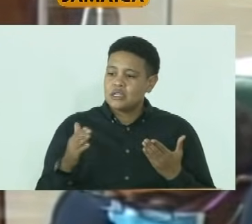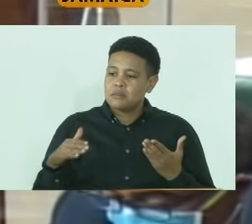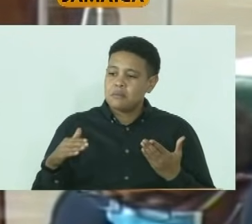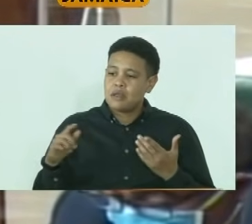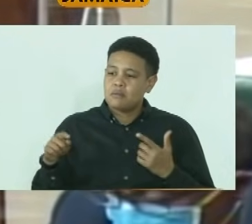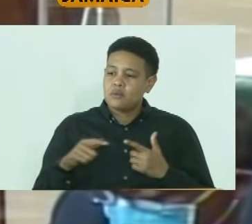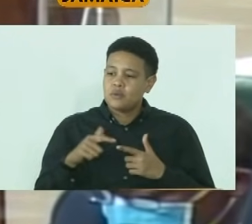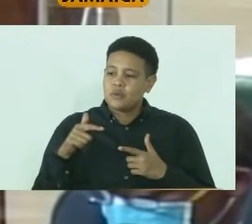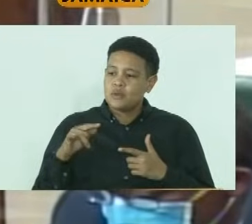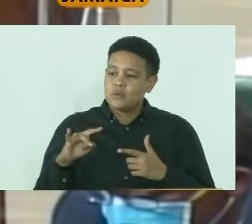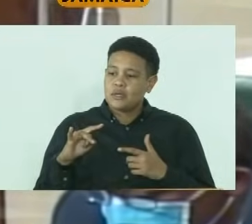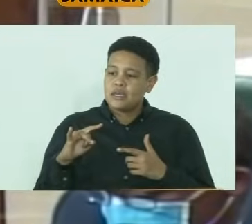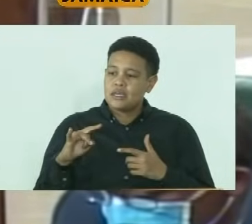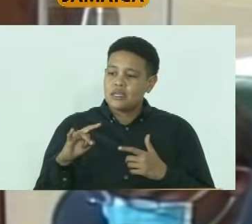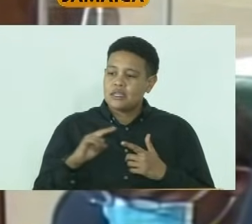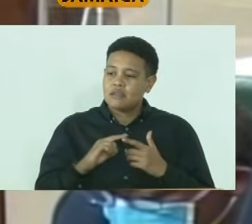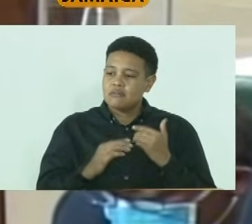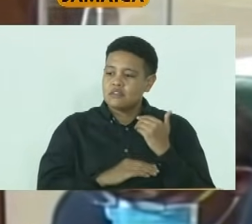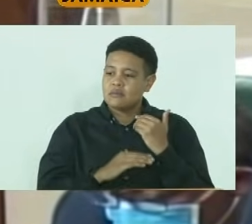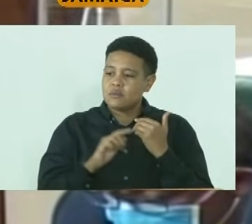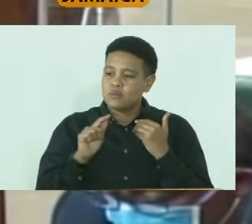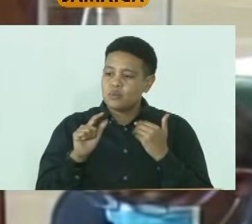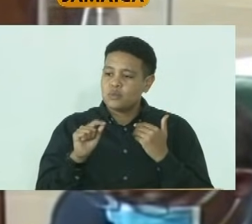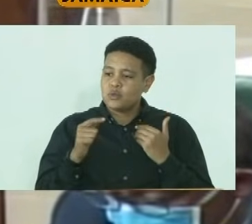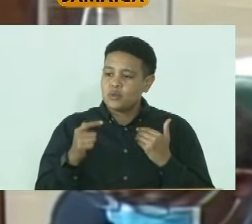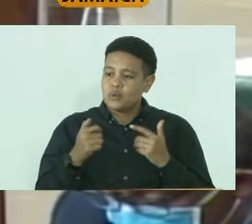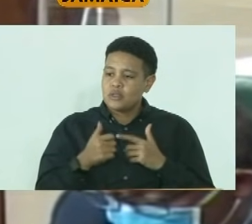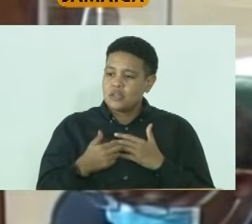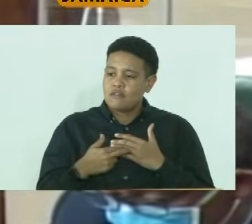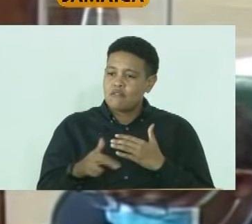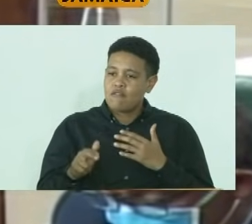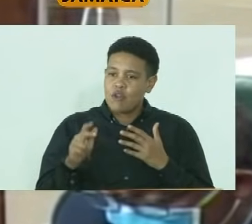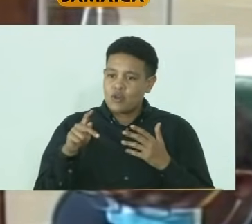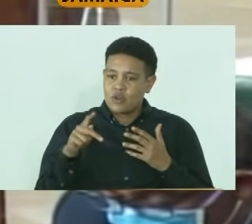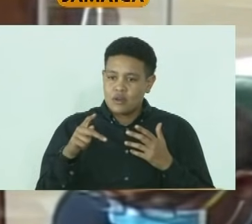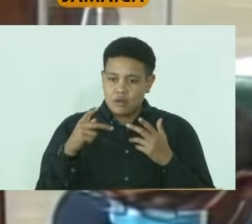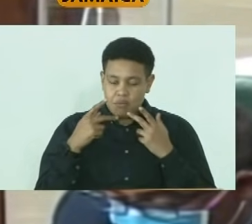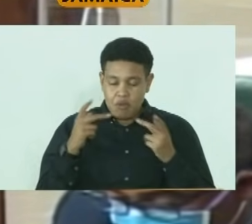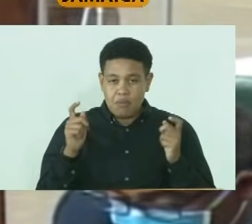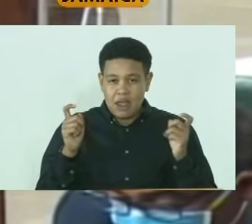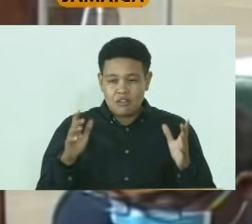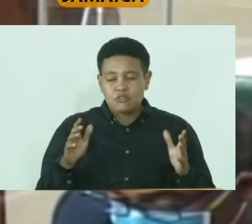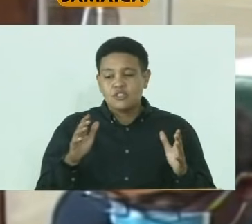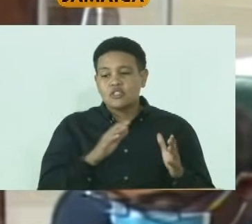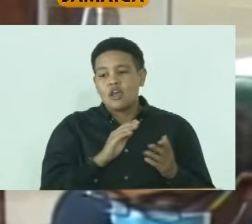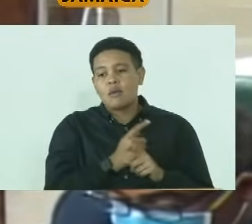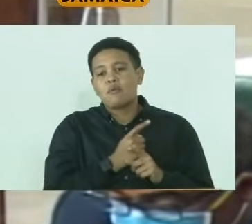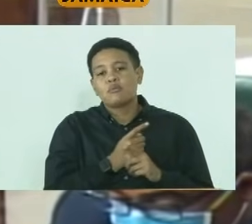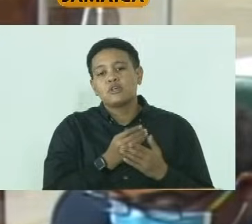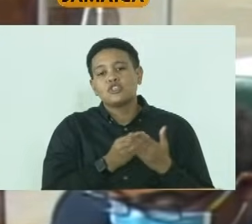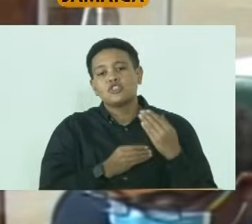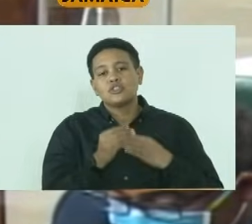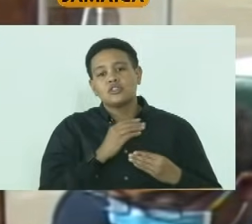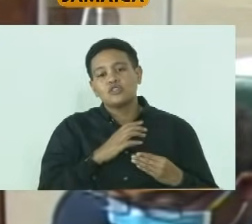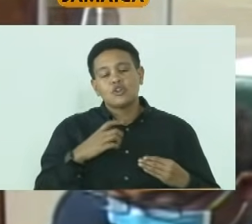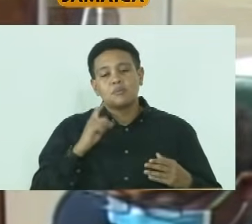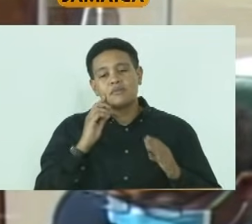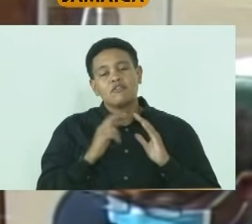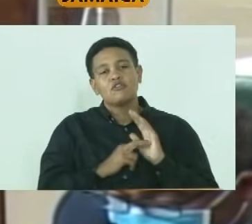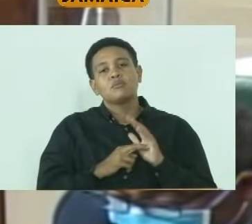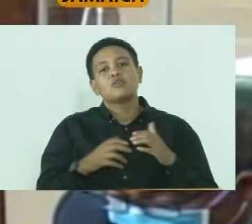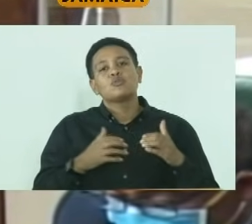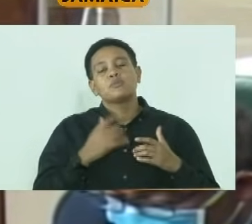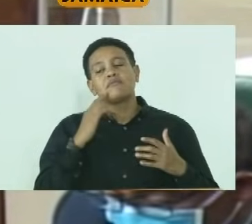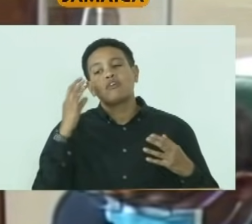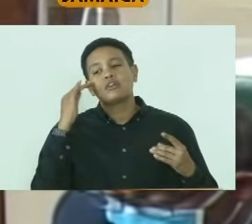day of September 2021, be referred to the Public Administration and Appropriations Committee of the House of Representatives for